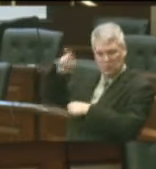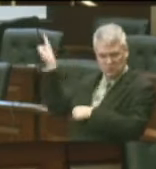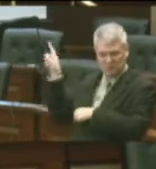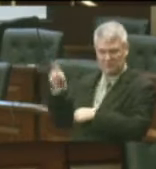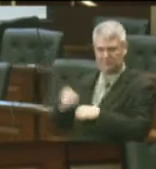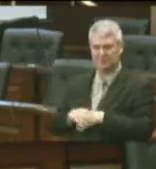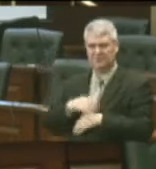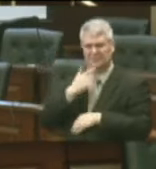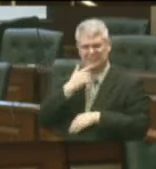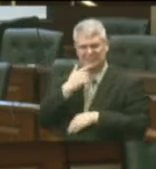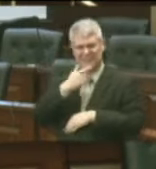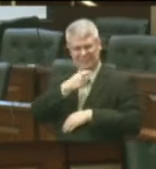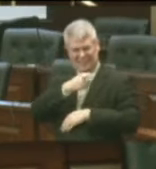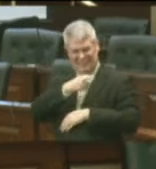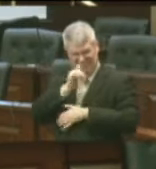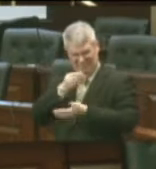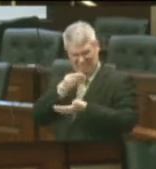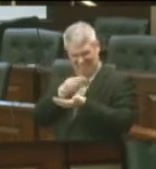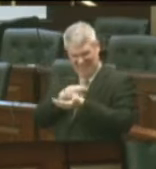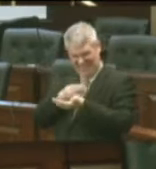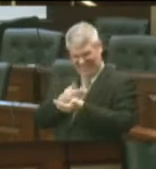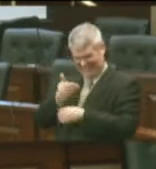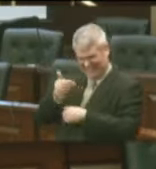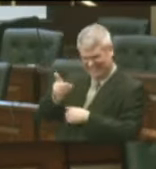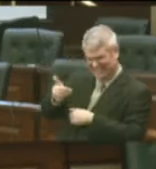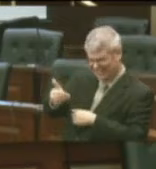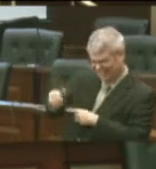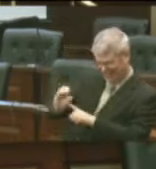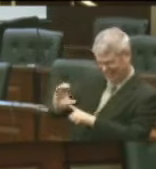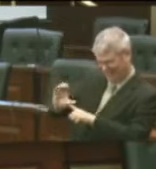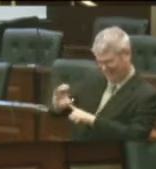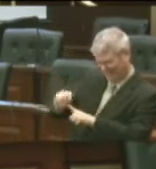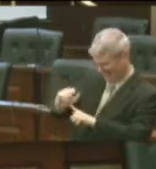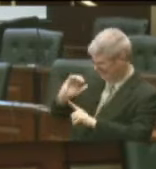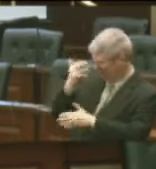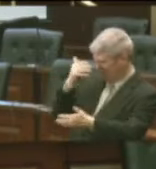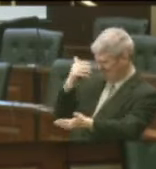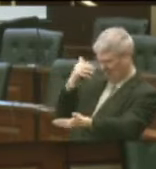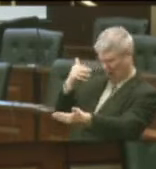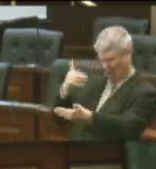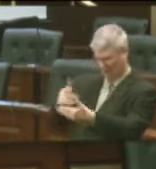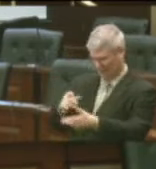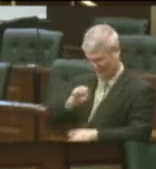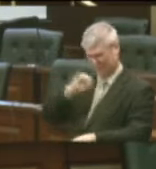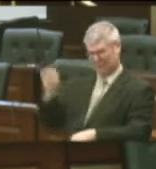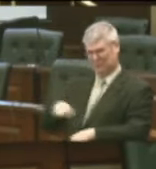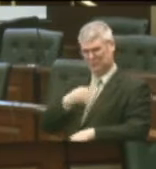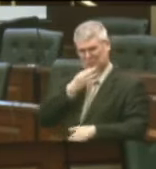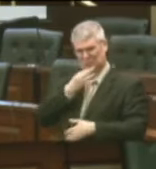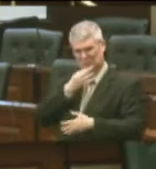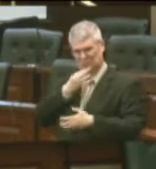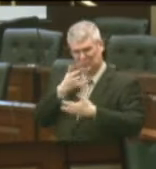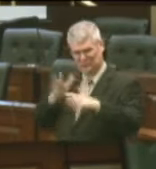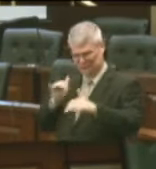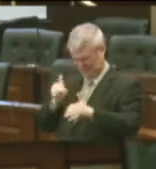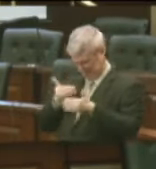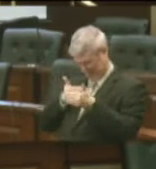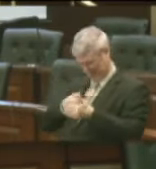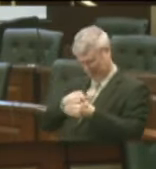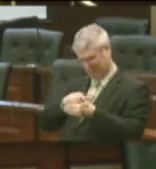semester would be halfway done and students might be back in the classroom already in many parts of the state? Well, a lot